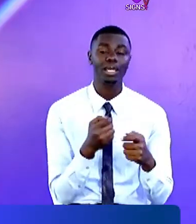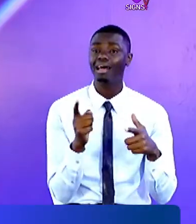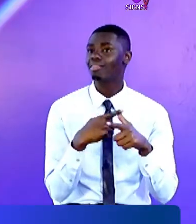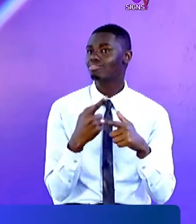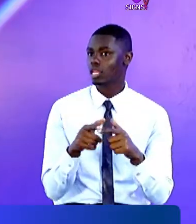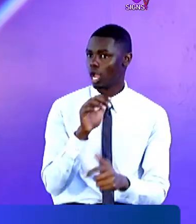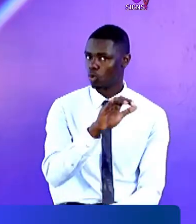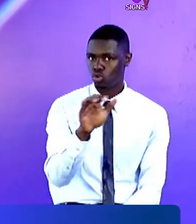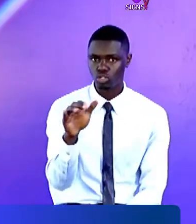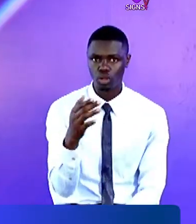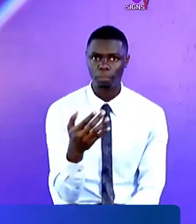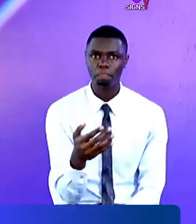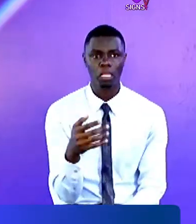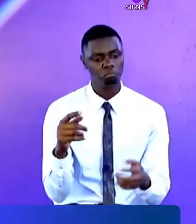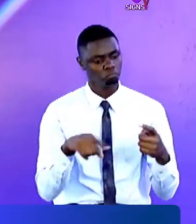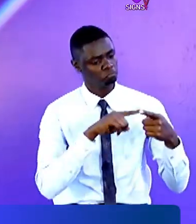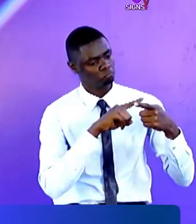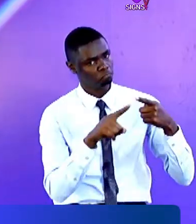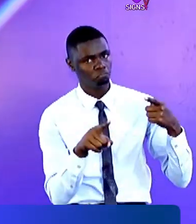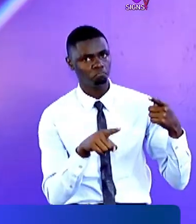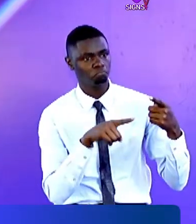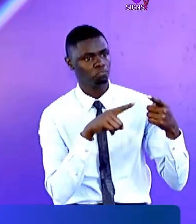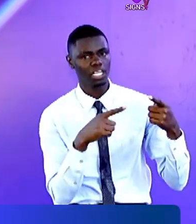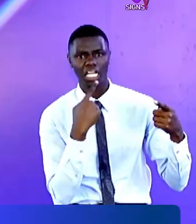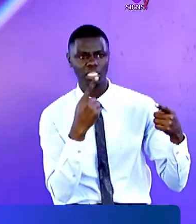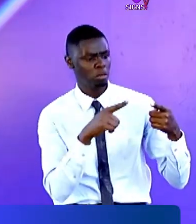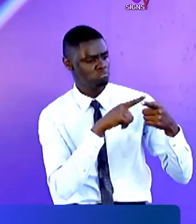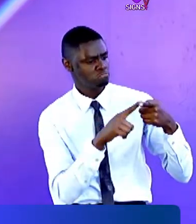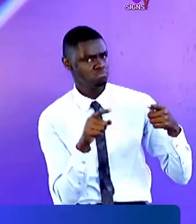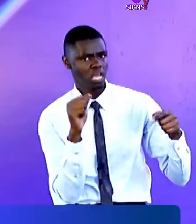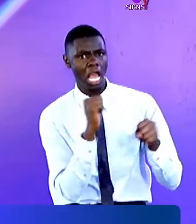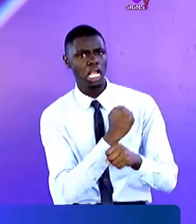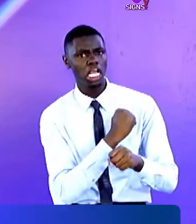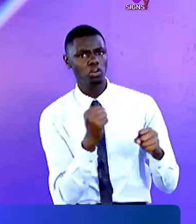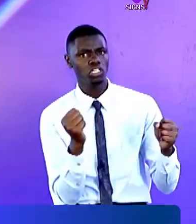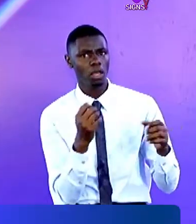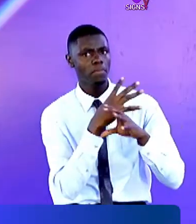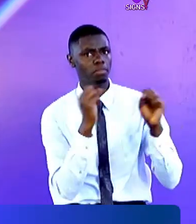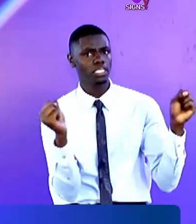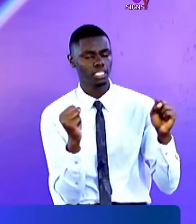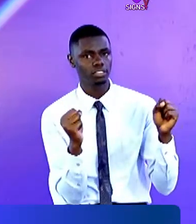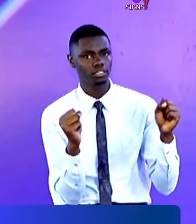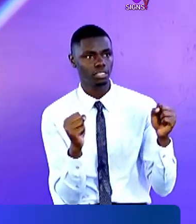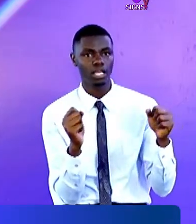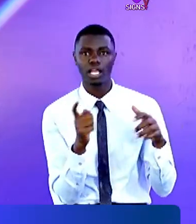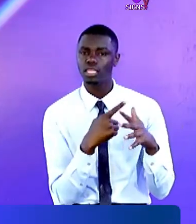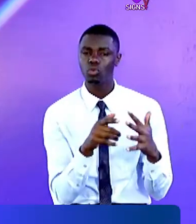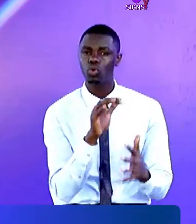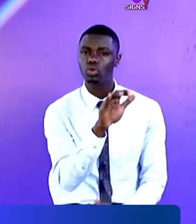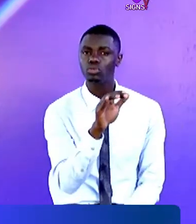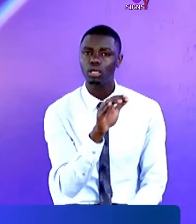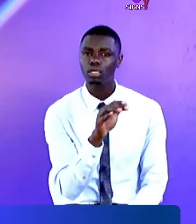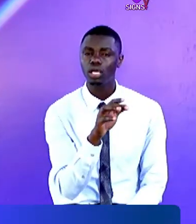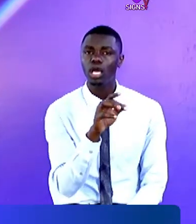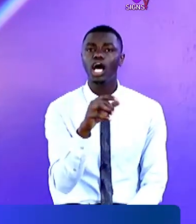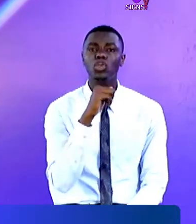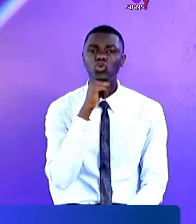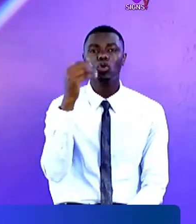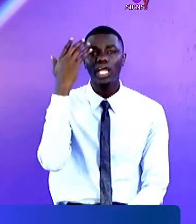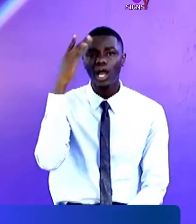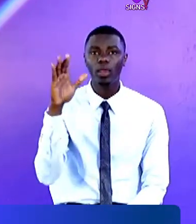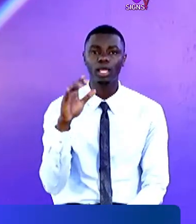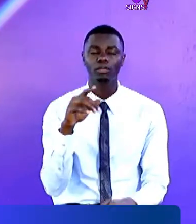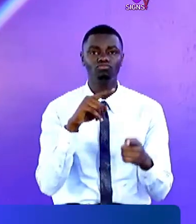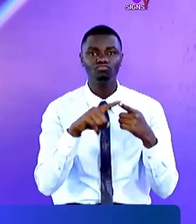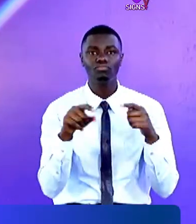asked, so-and-so, he says, so-and-so can be president. The same Sifuna says. Then he's being asked, are you not aware so-and-so has